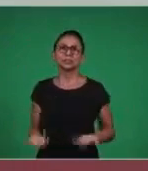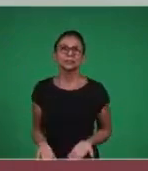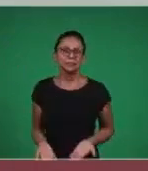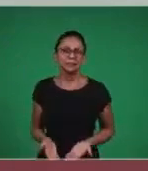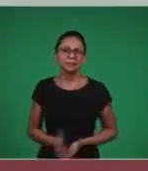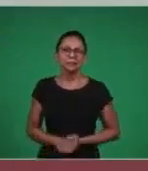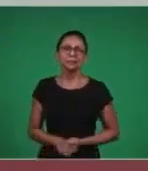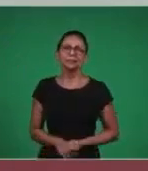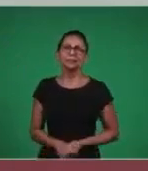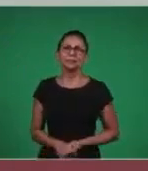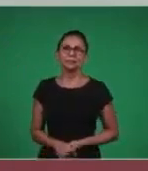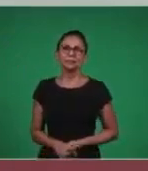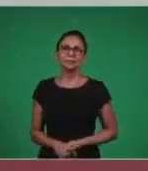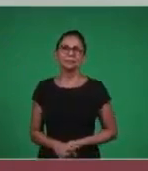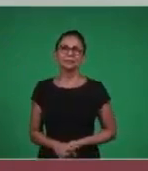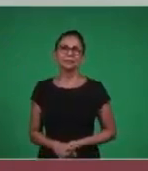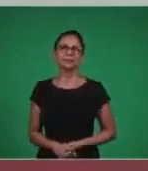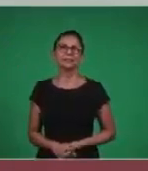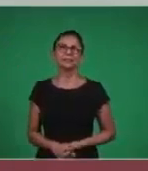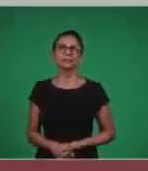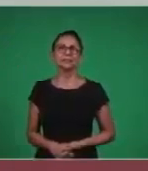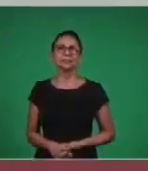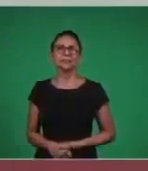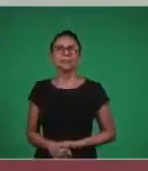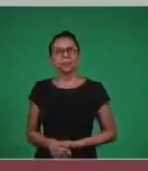And I could not have started